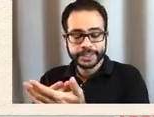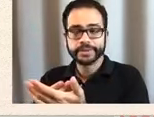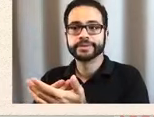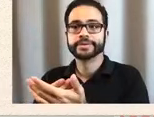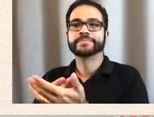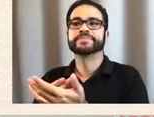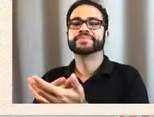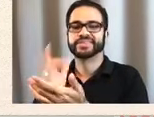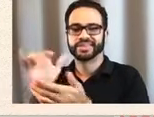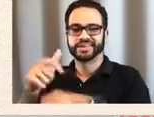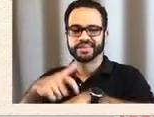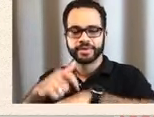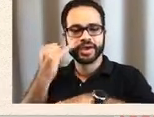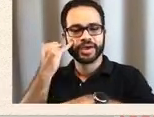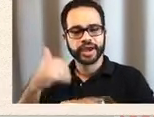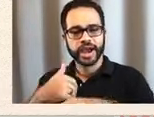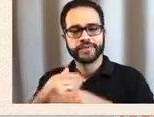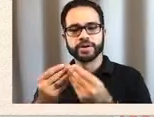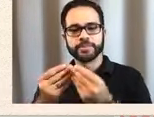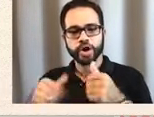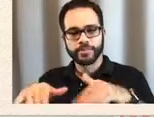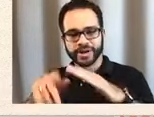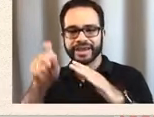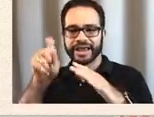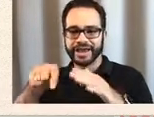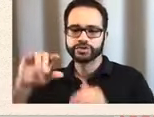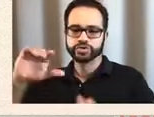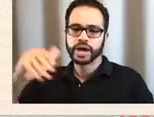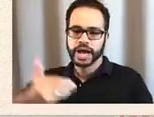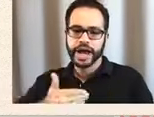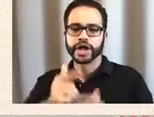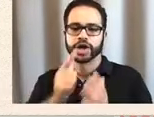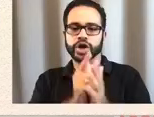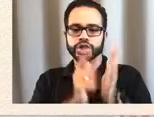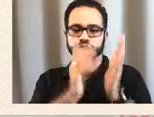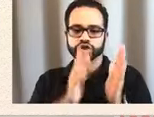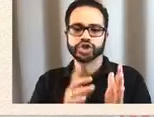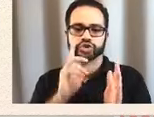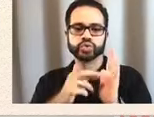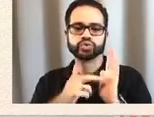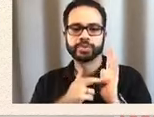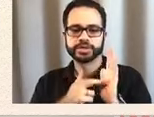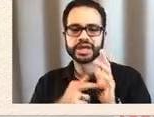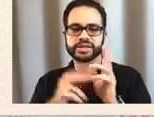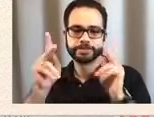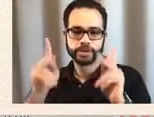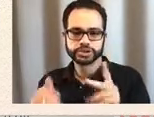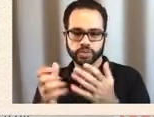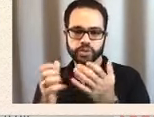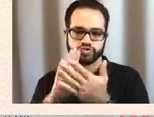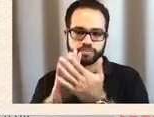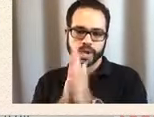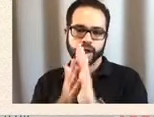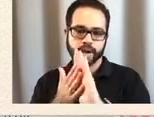involved, you do have to hire an attorney to represent the petitioner for the guardian advocacy.